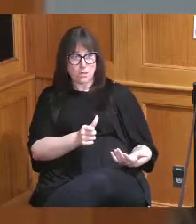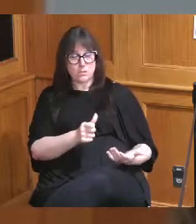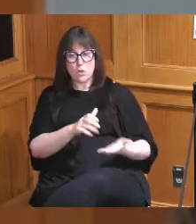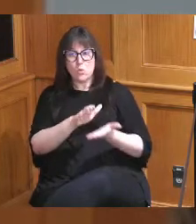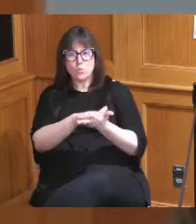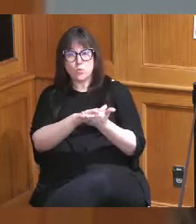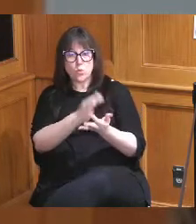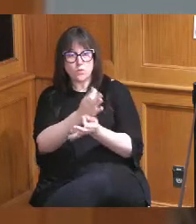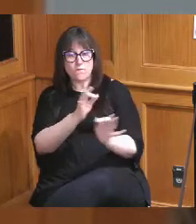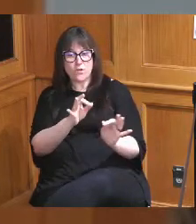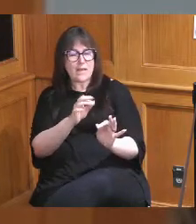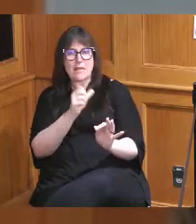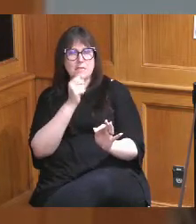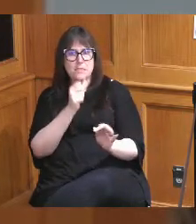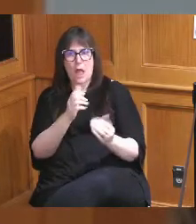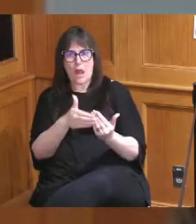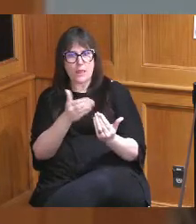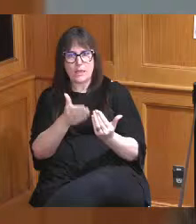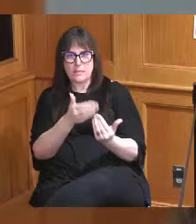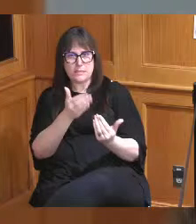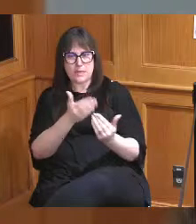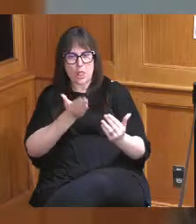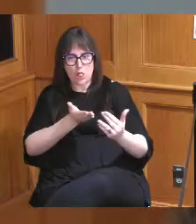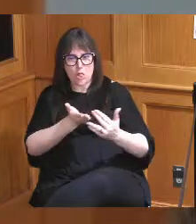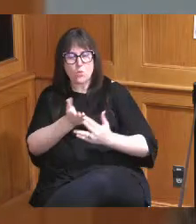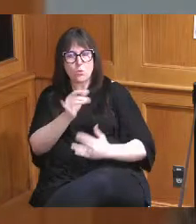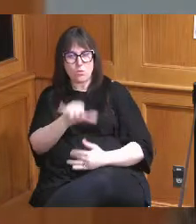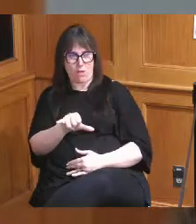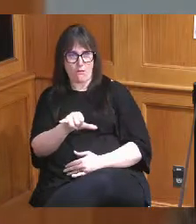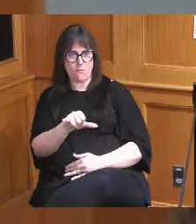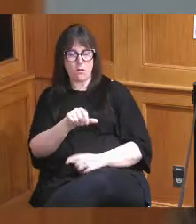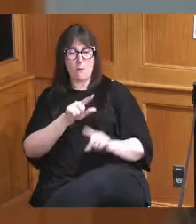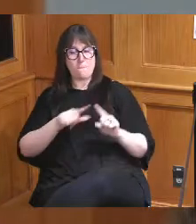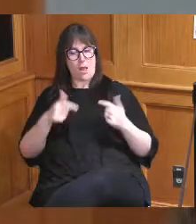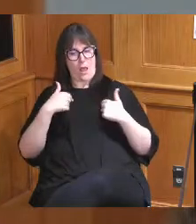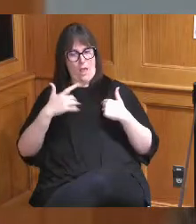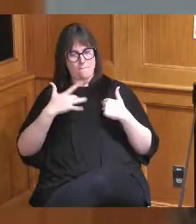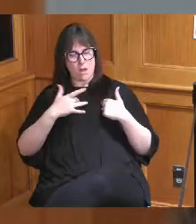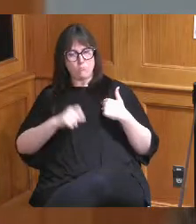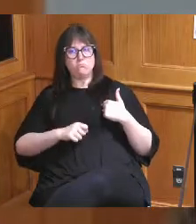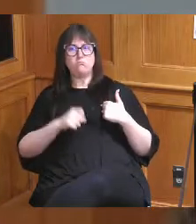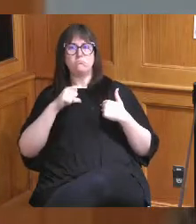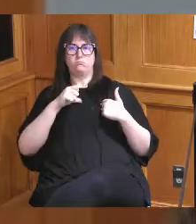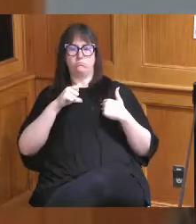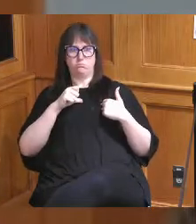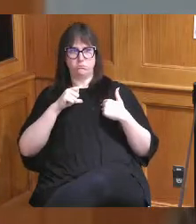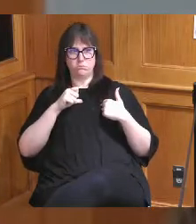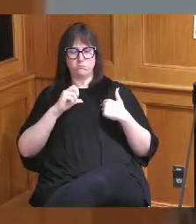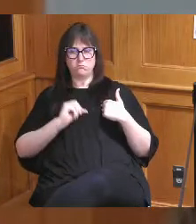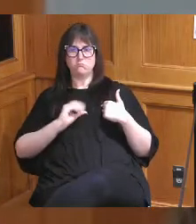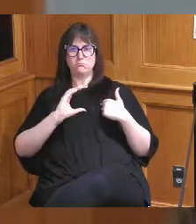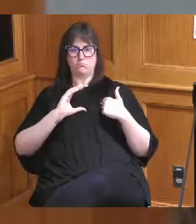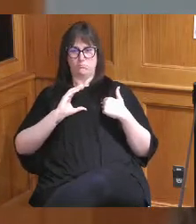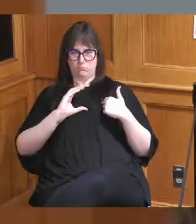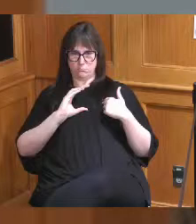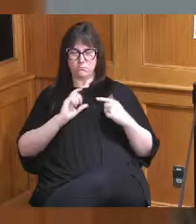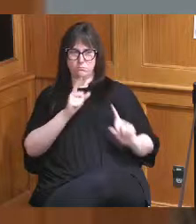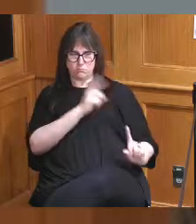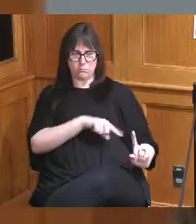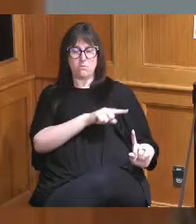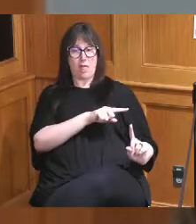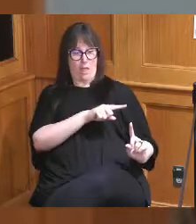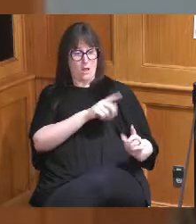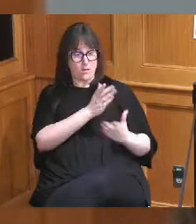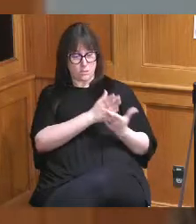free, but it's just not easy to get them through that. But I pride myself in the different ones that some of the guys actually now have